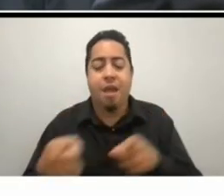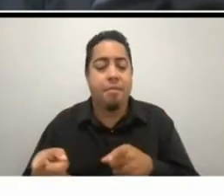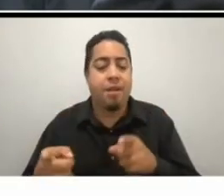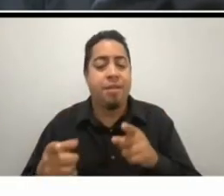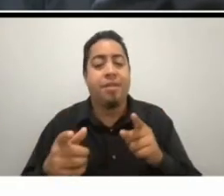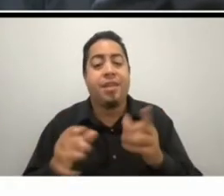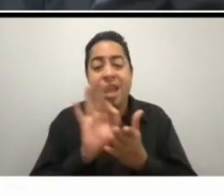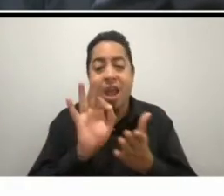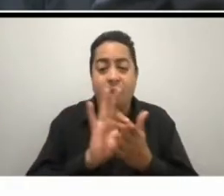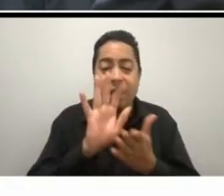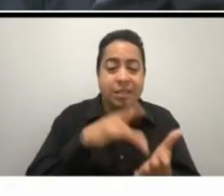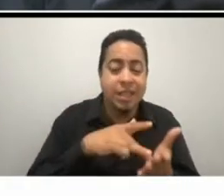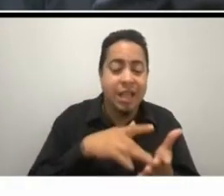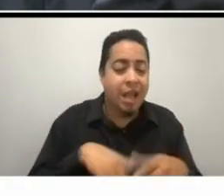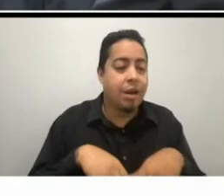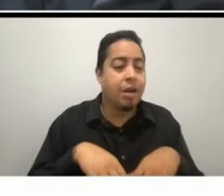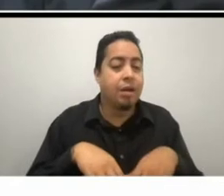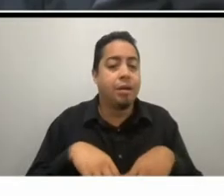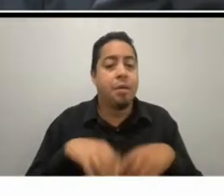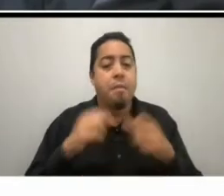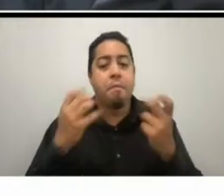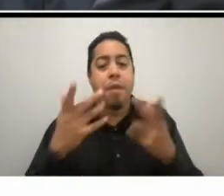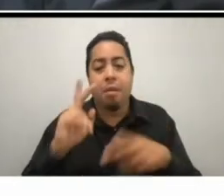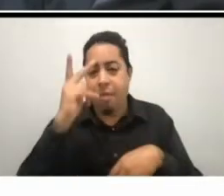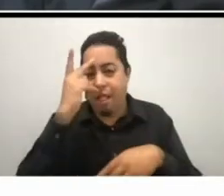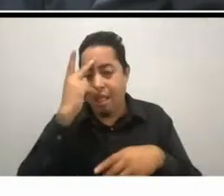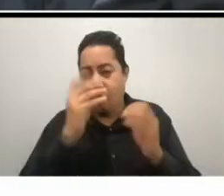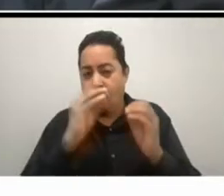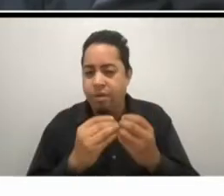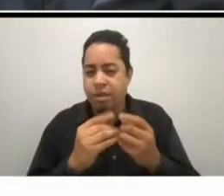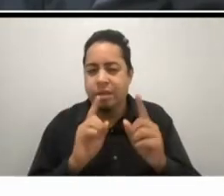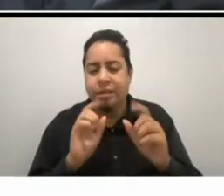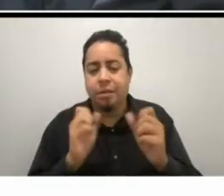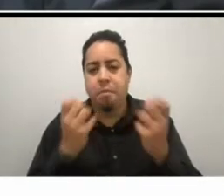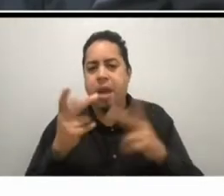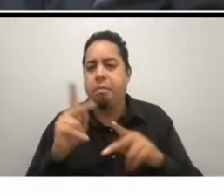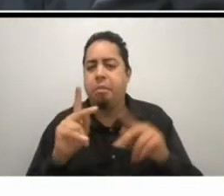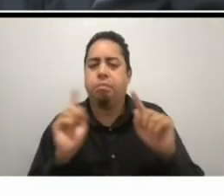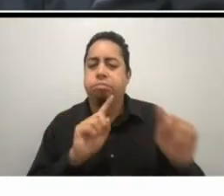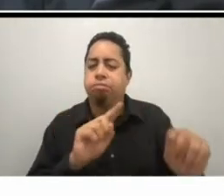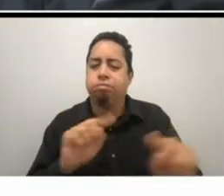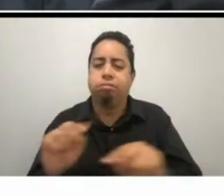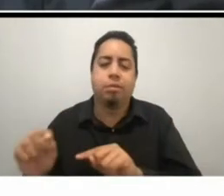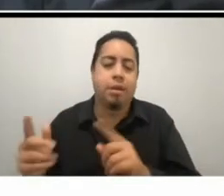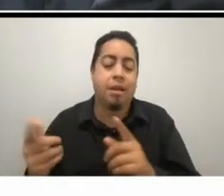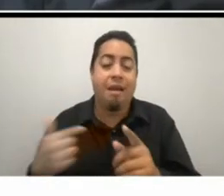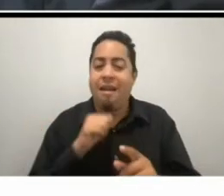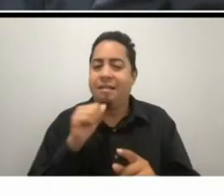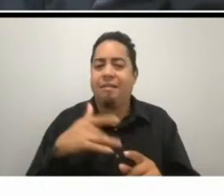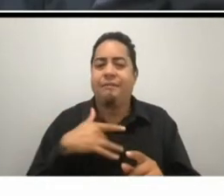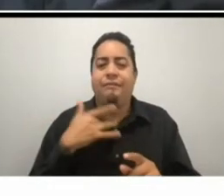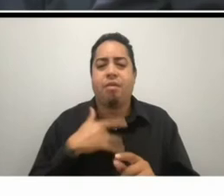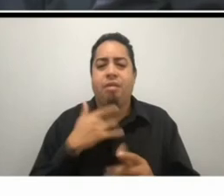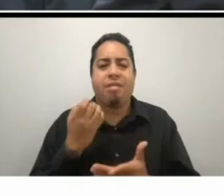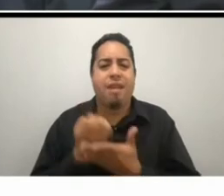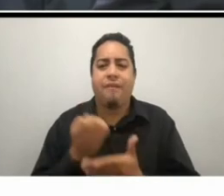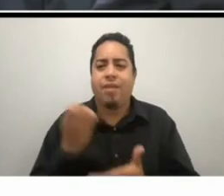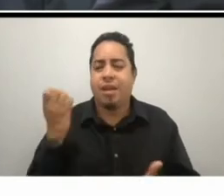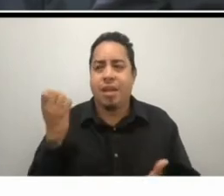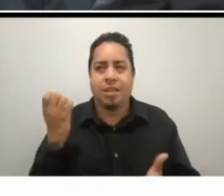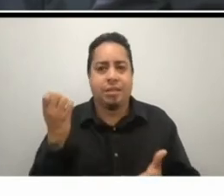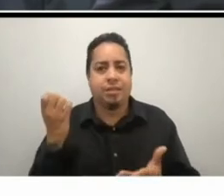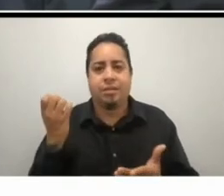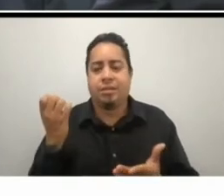And I didn't want to have that in the House. I did not feel that the evidence, granted in its absence,